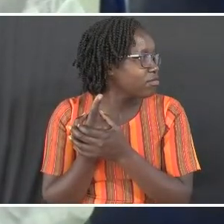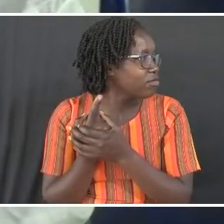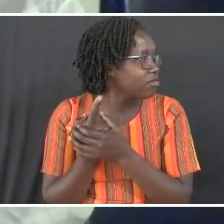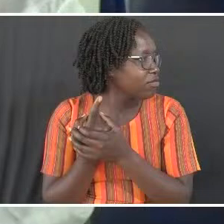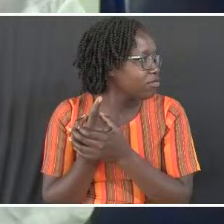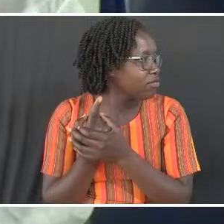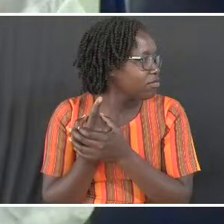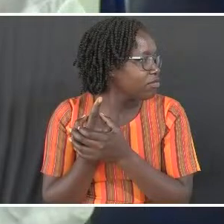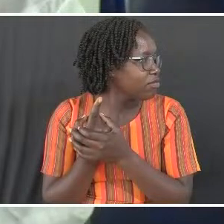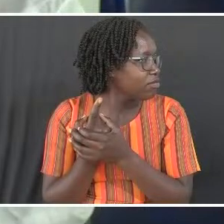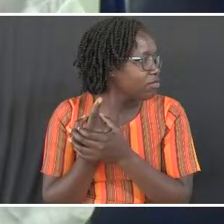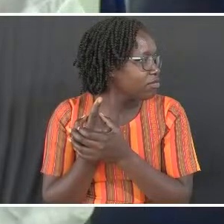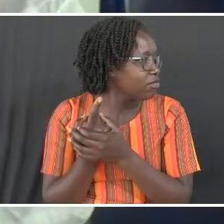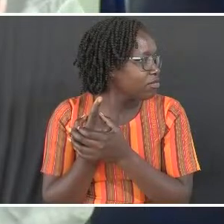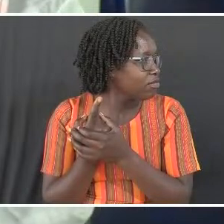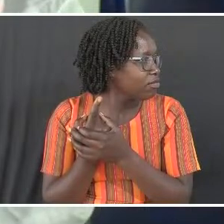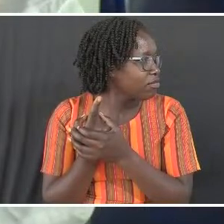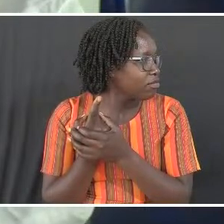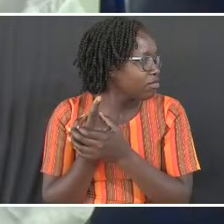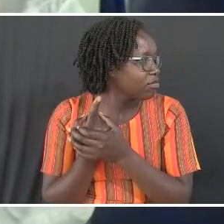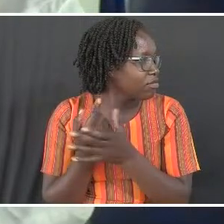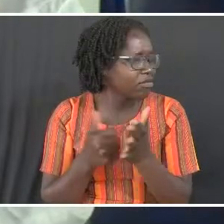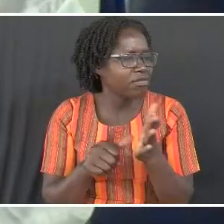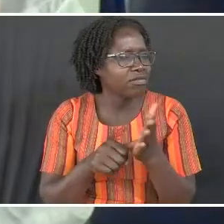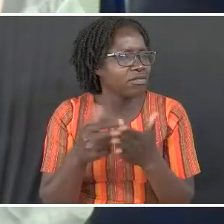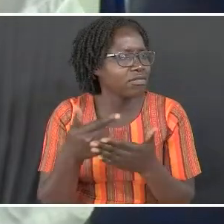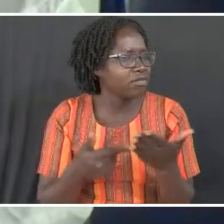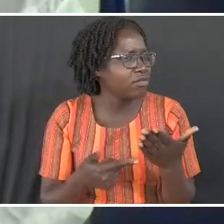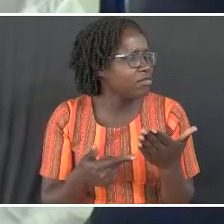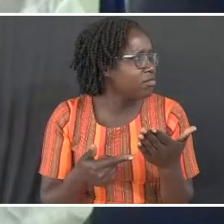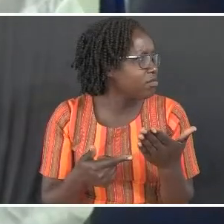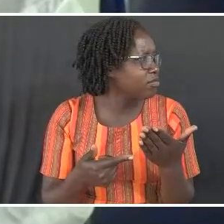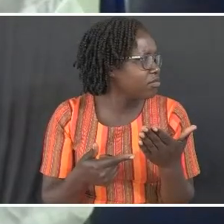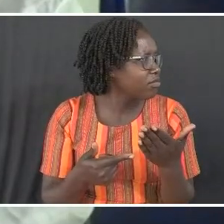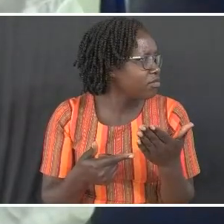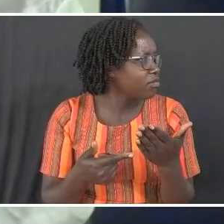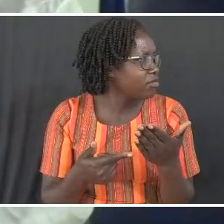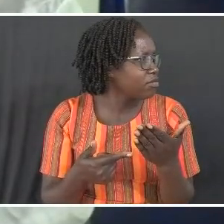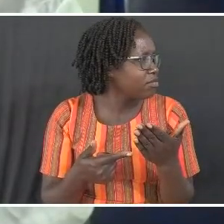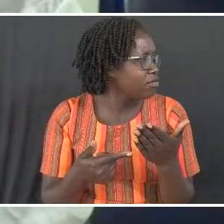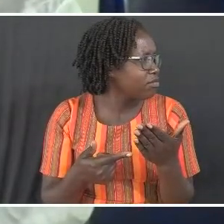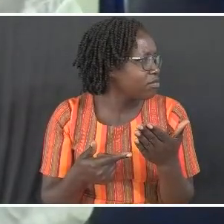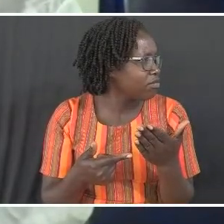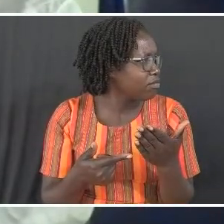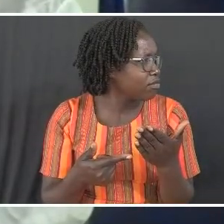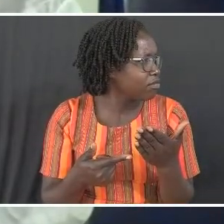milk teeth. So what could be the problem of this shark tooth